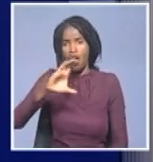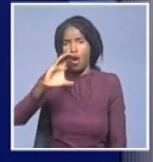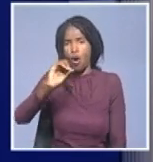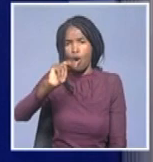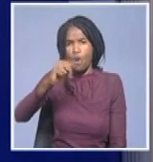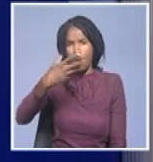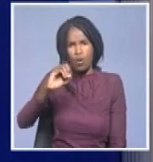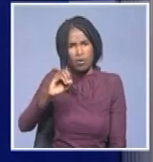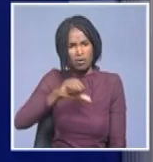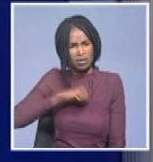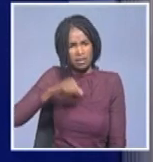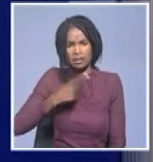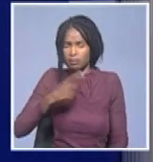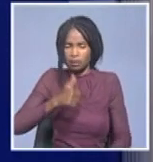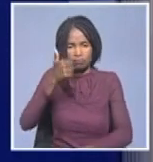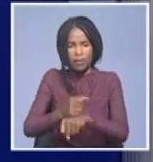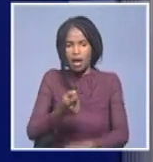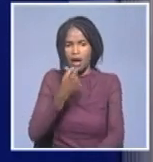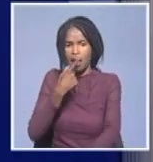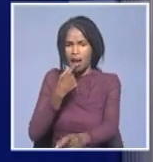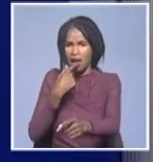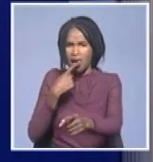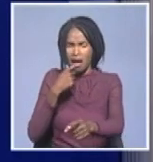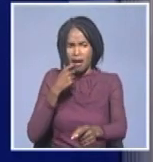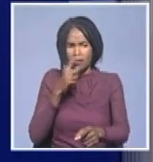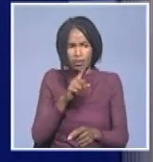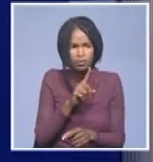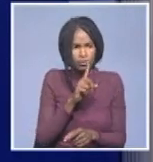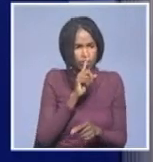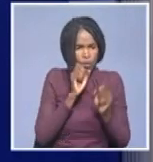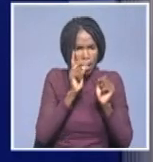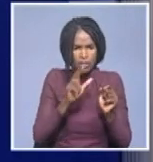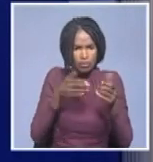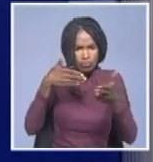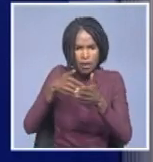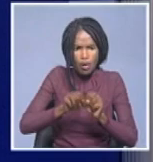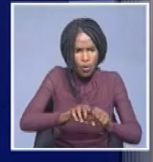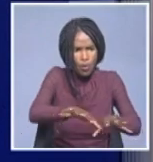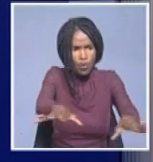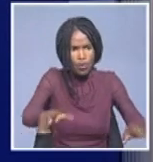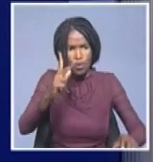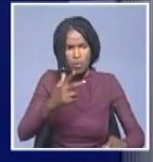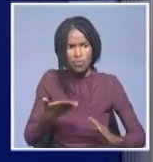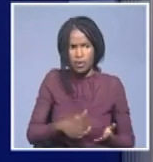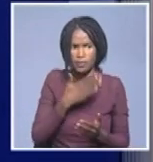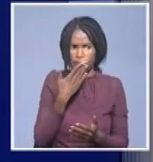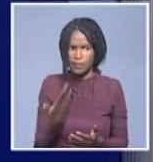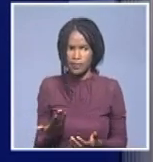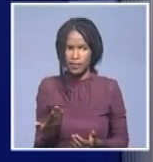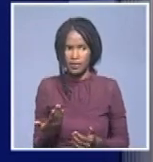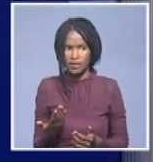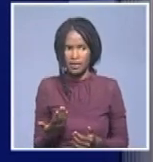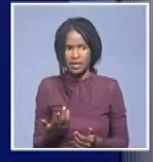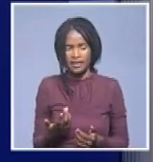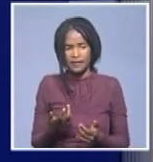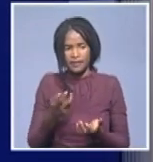able to treat the patient, and even the patient survived. So in other words, we